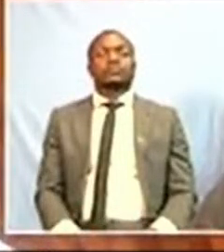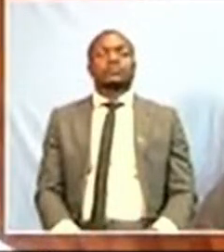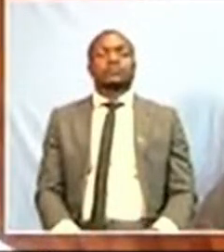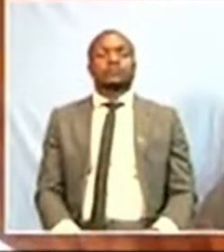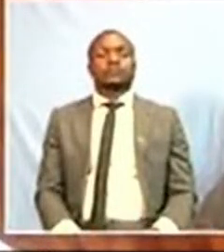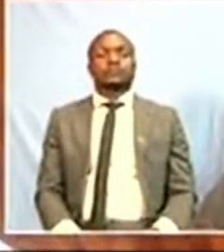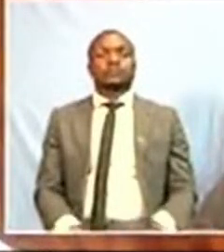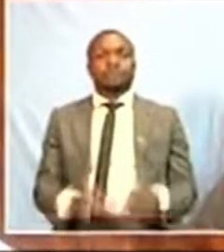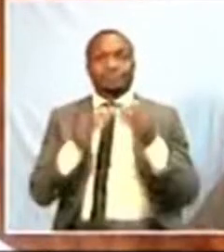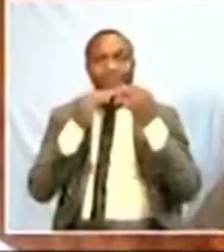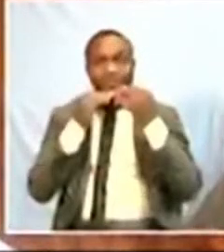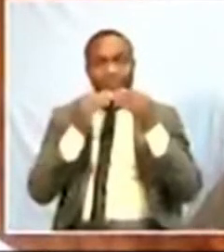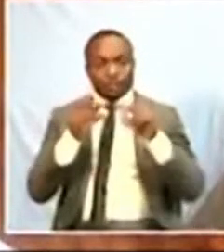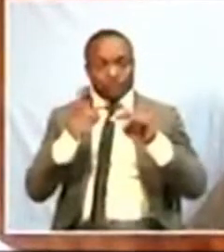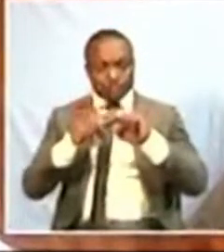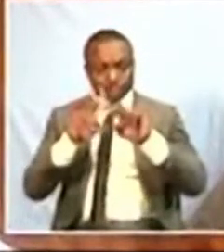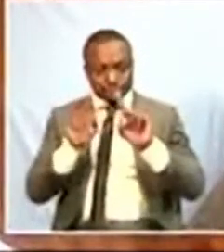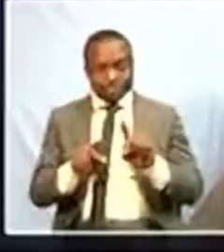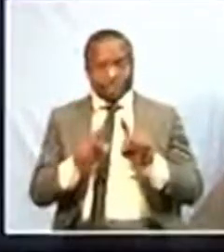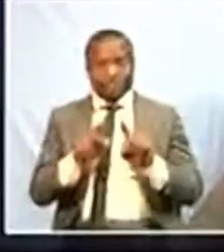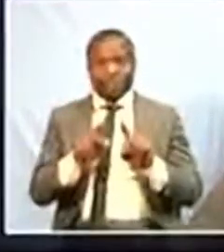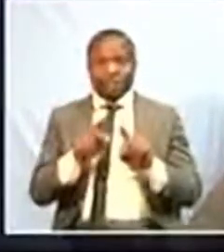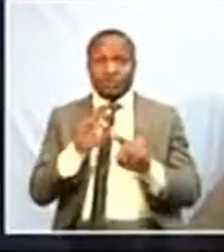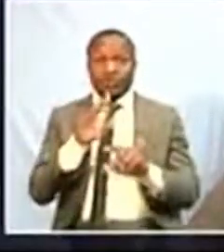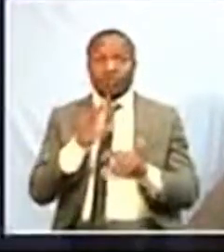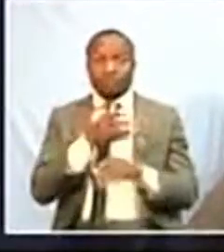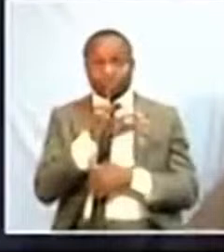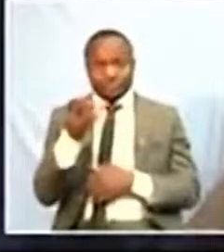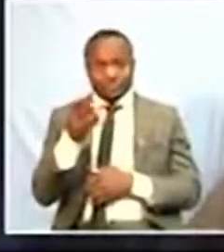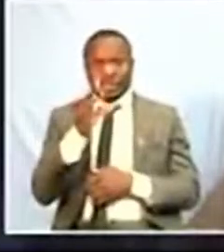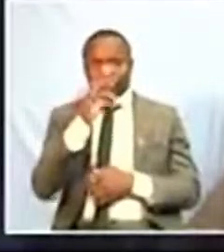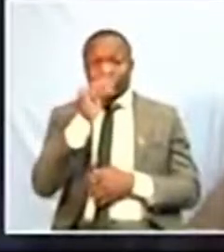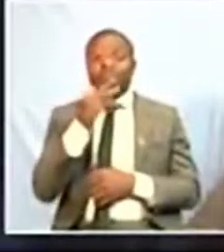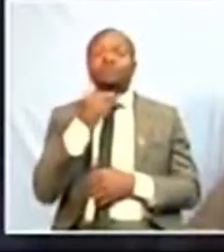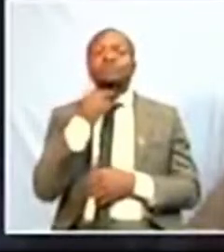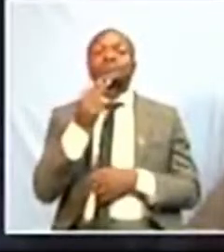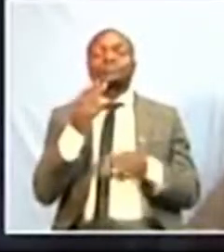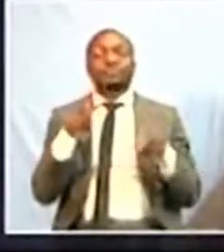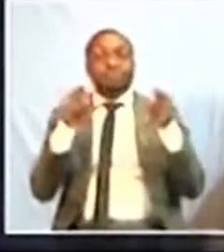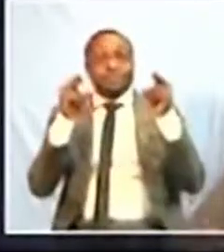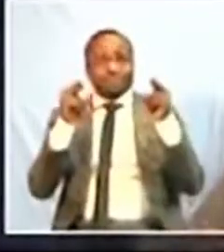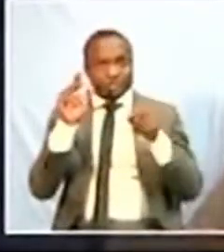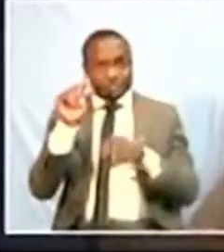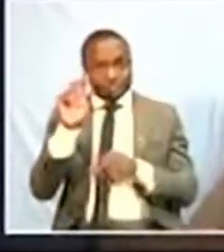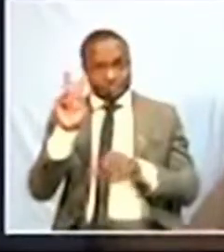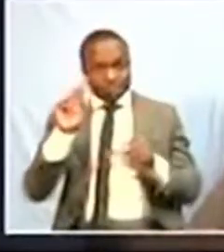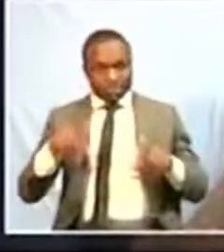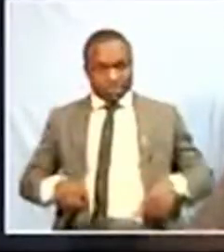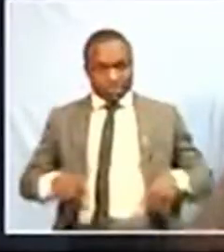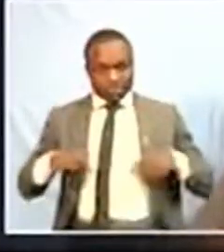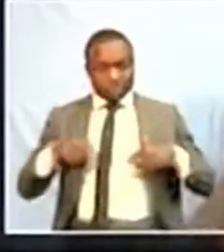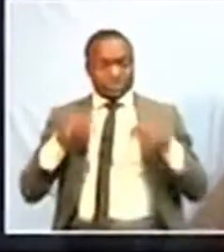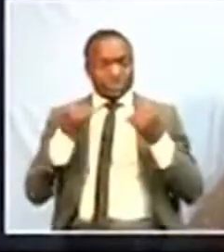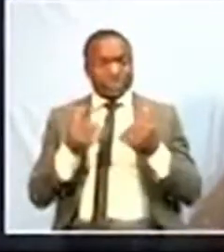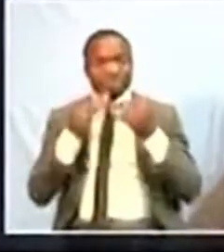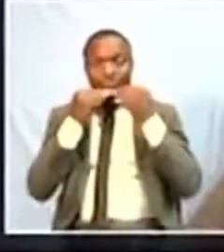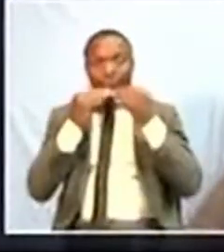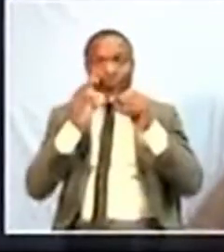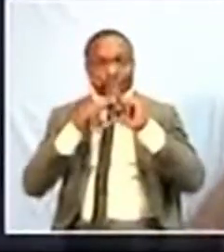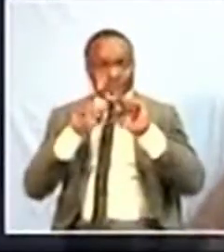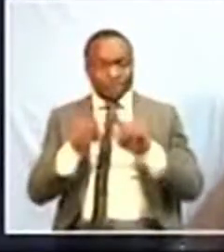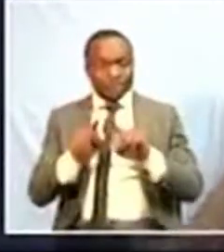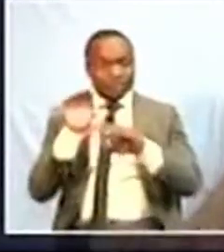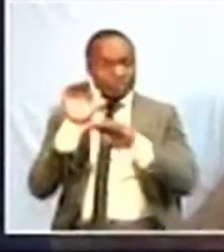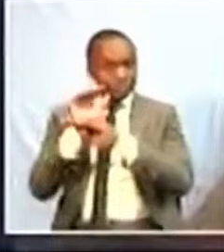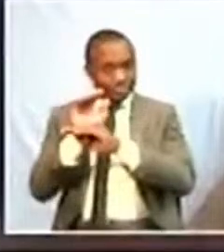Thank you very much, Chair. Speak up, we were on TV. Thank you very much, Chair. The